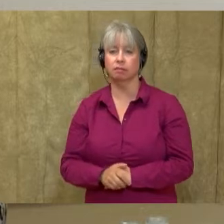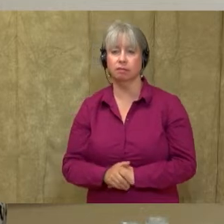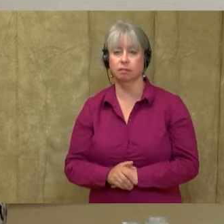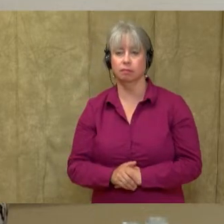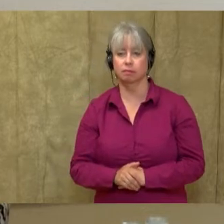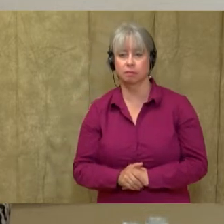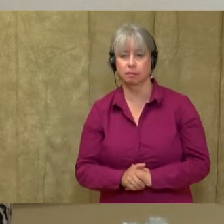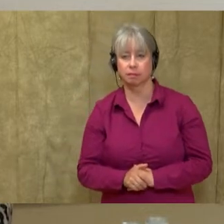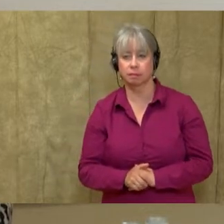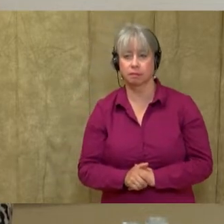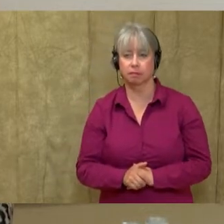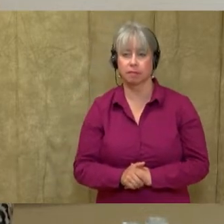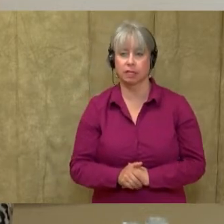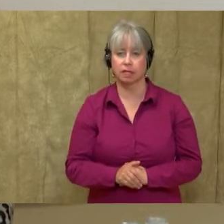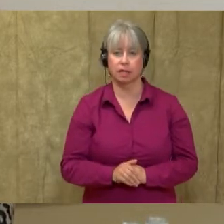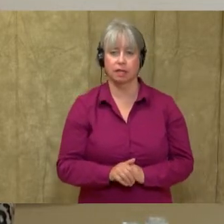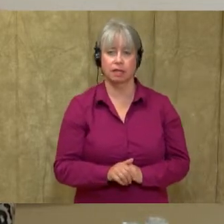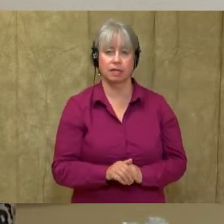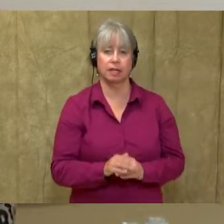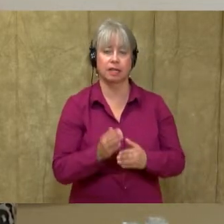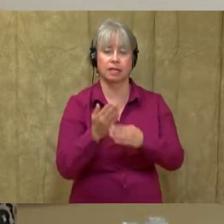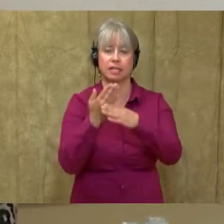this by 2.